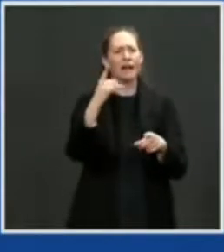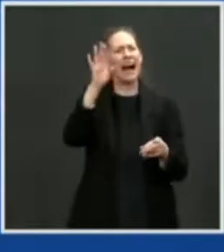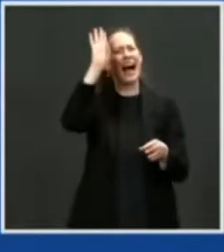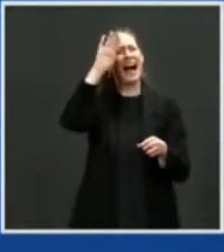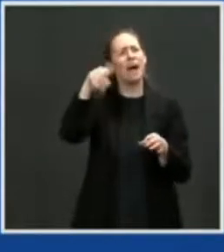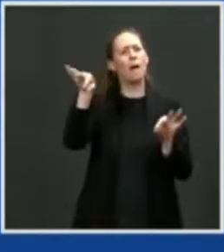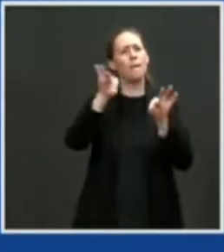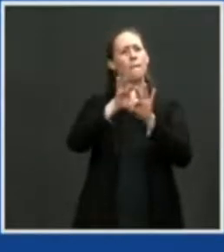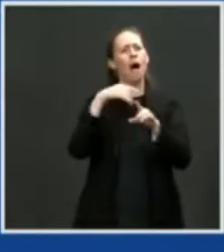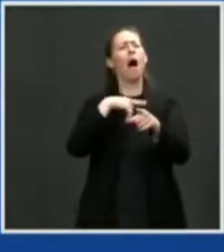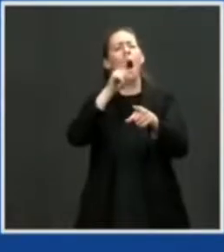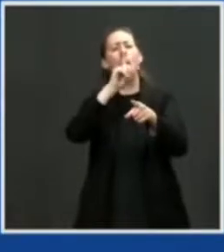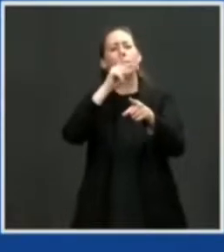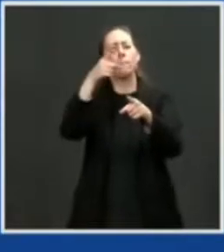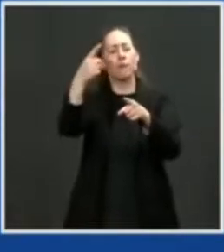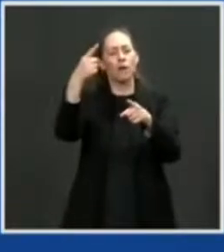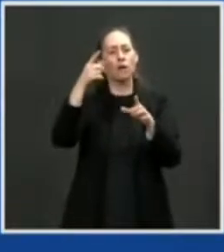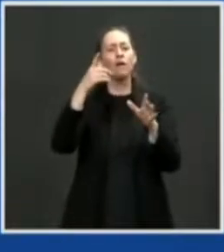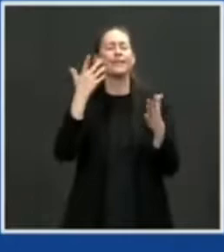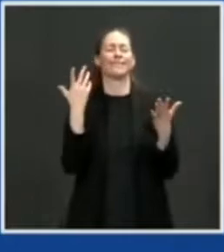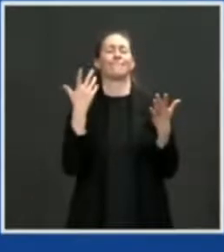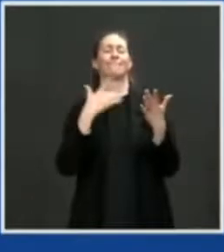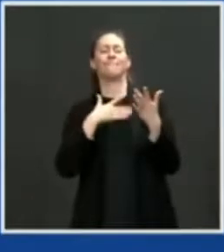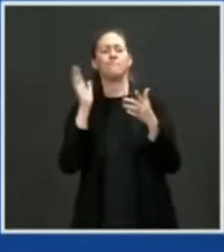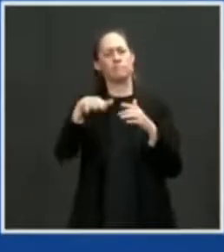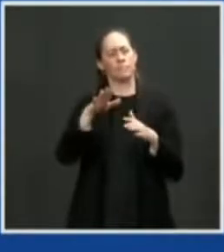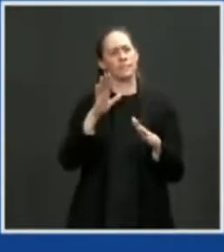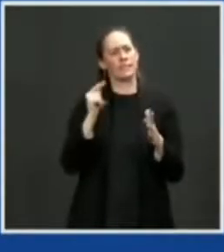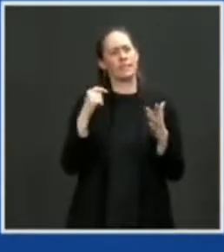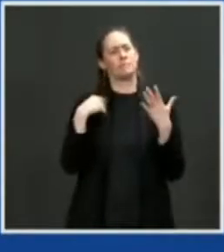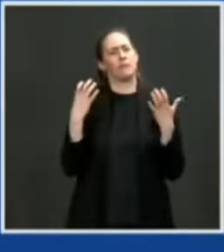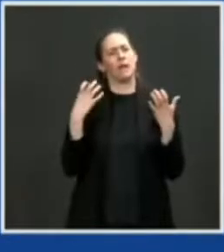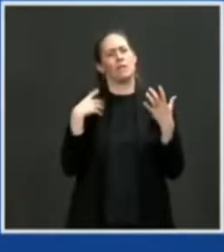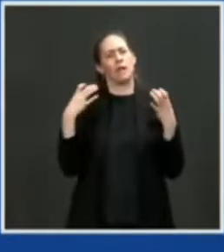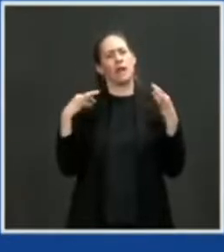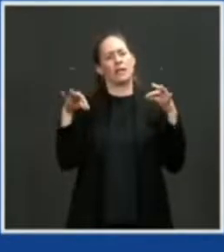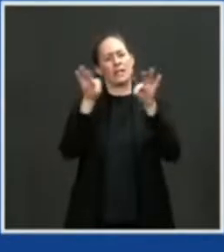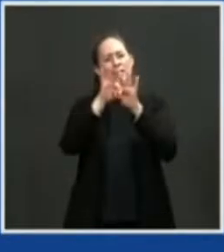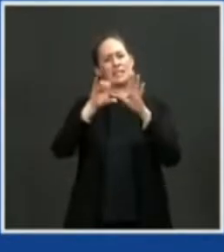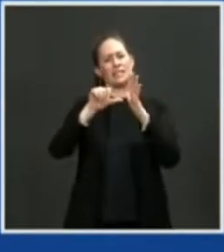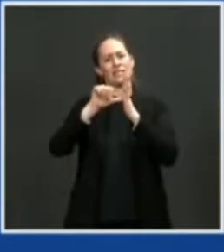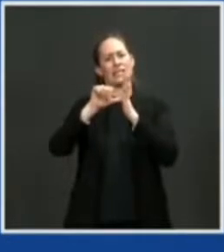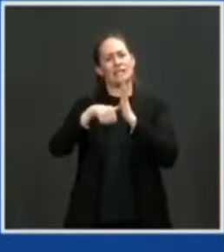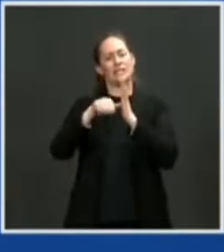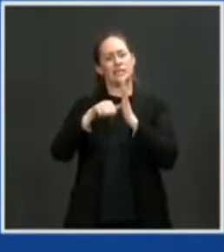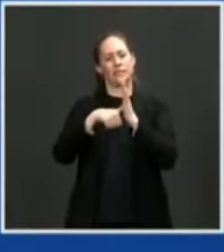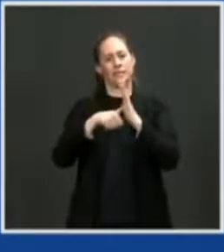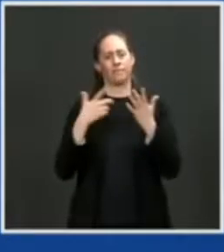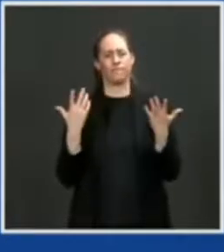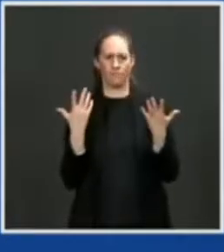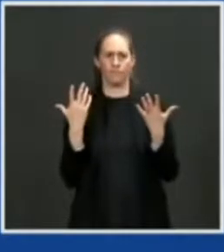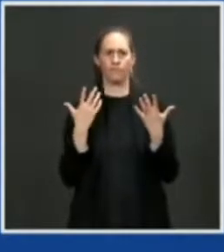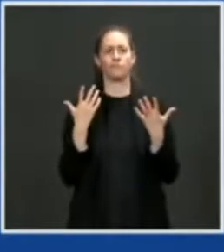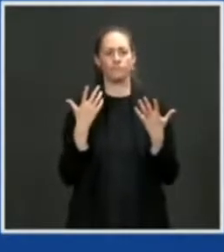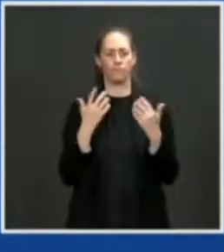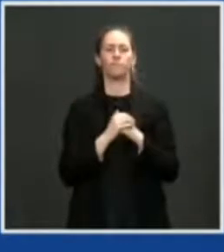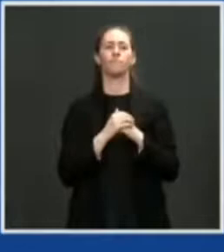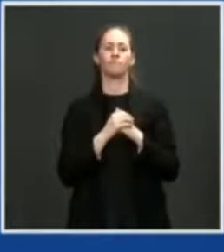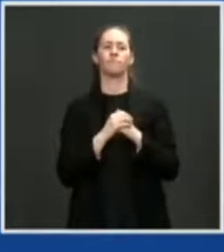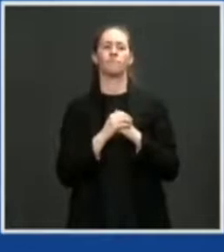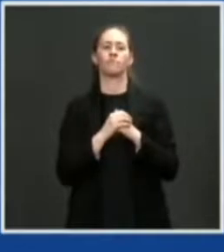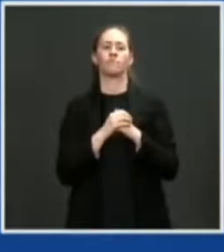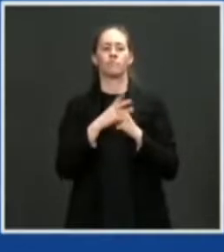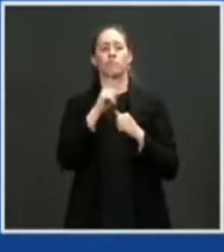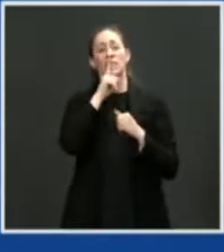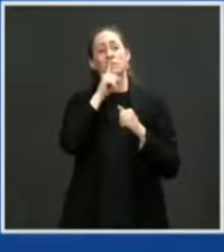it that way. Oh, you don't understand. To focus on. Oh, I do. The vast majority of people under you the people age are of 18 stupid. That's what I'm saying.